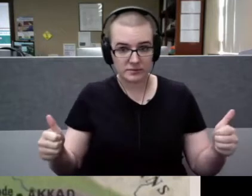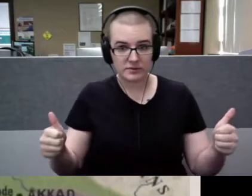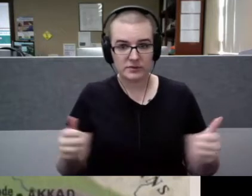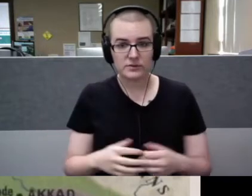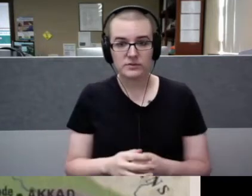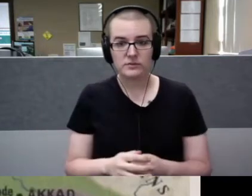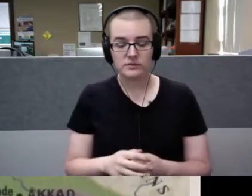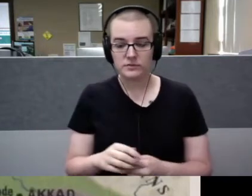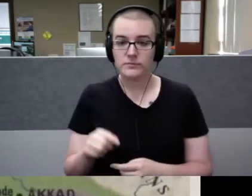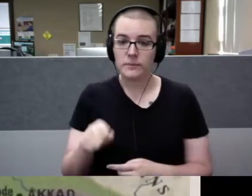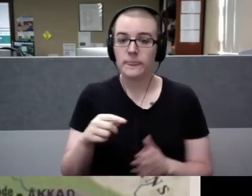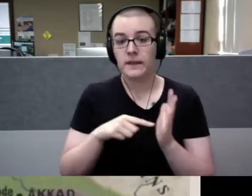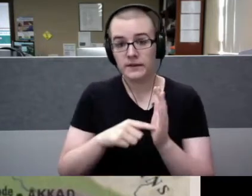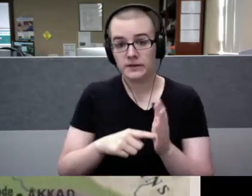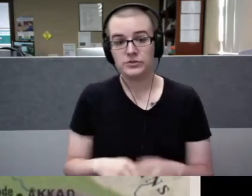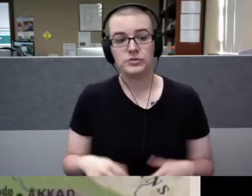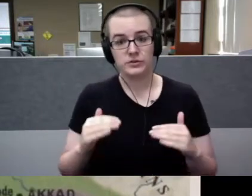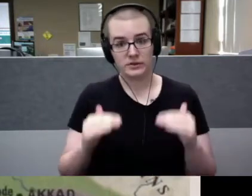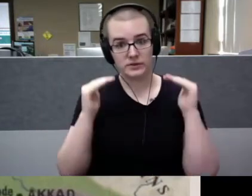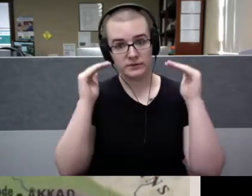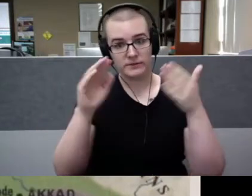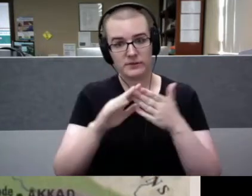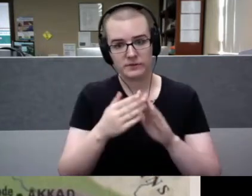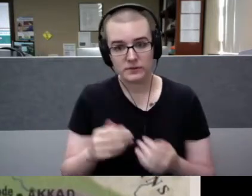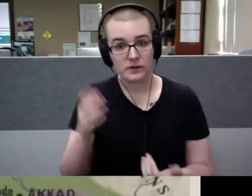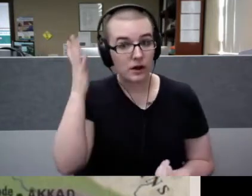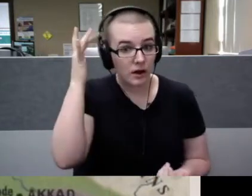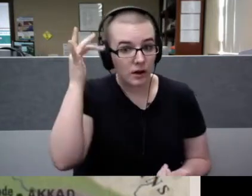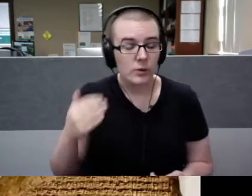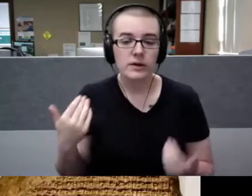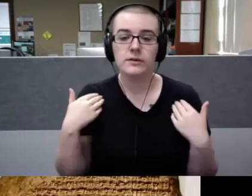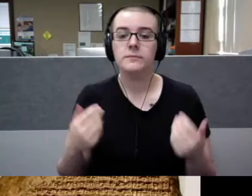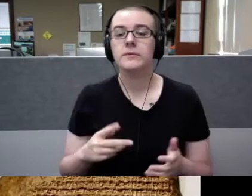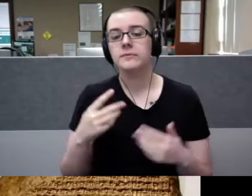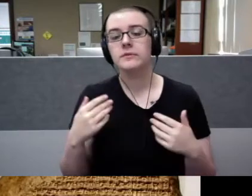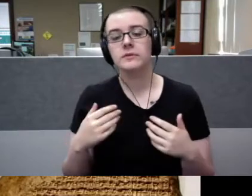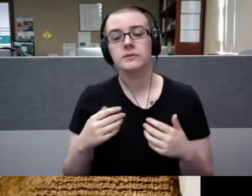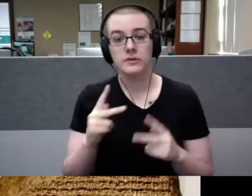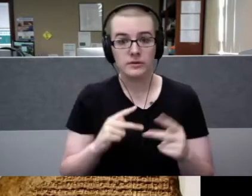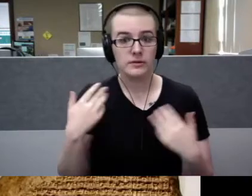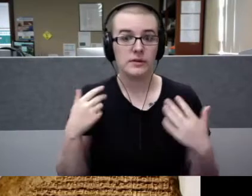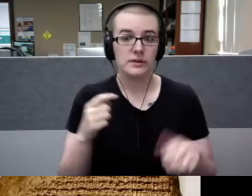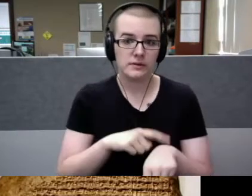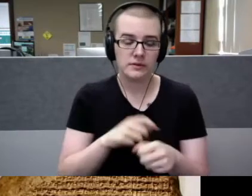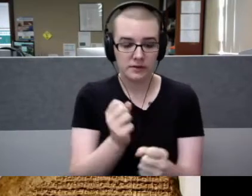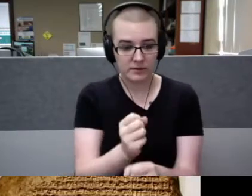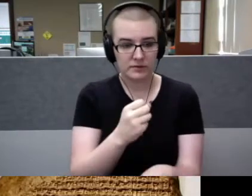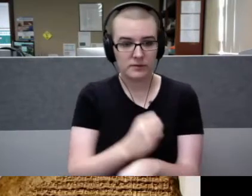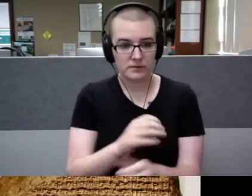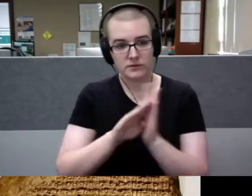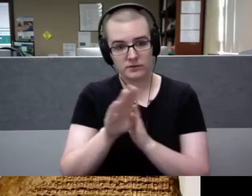an advanced civilization, because people have time to become masters at something. Another thing is record keeping.